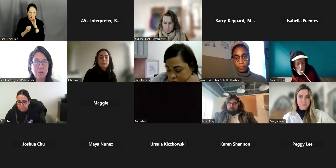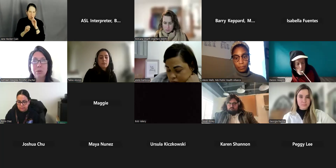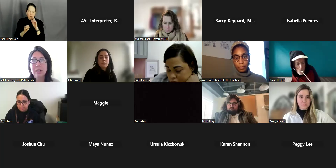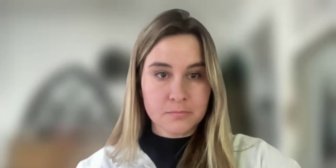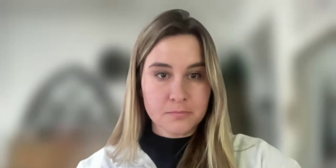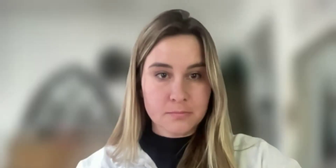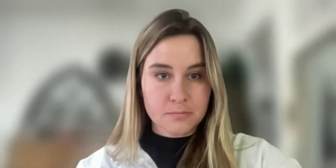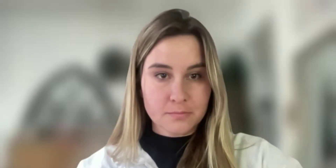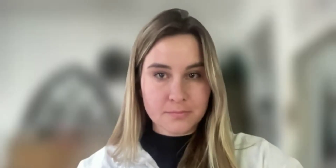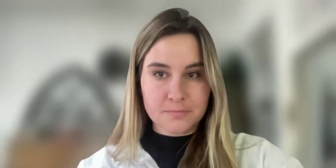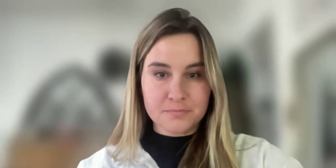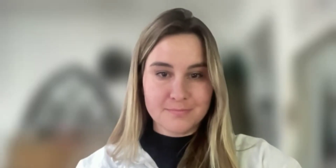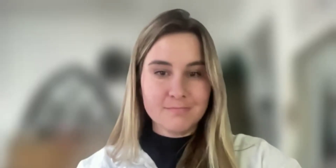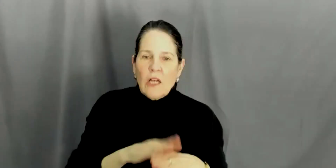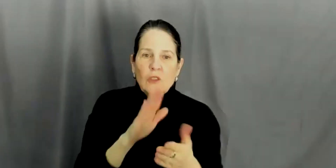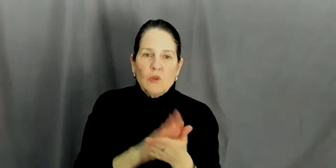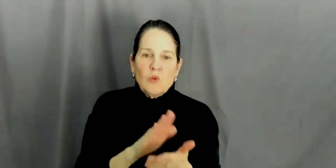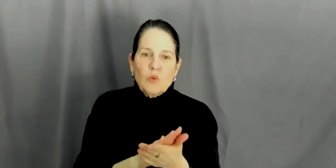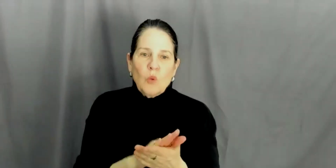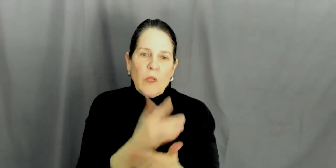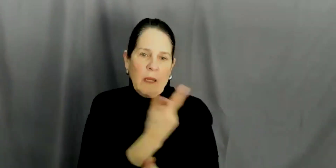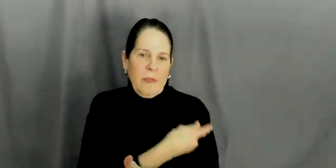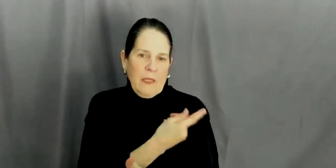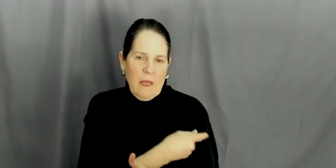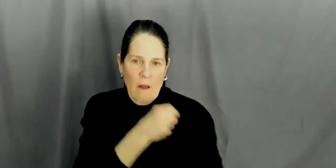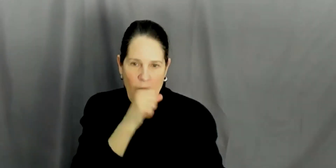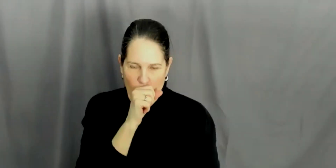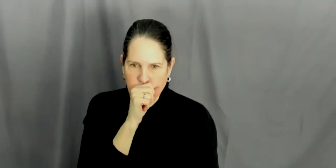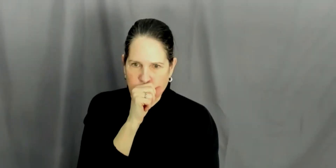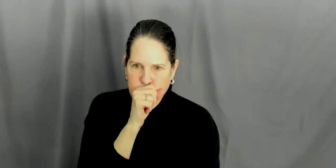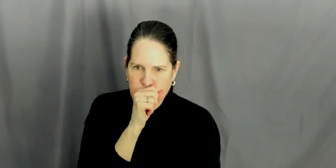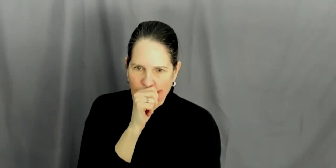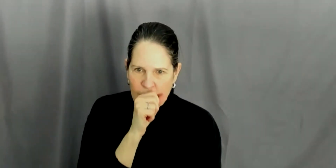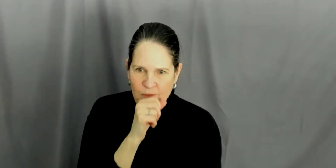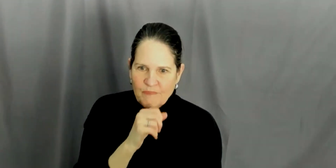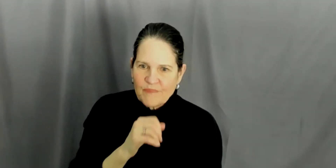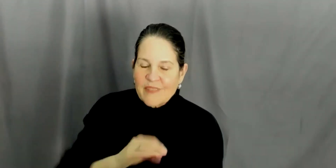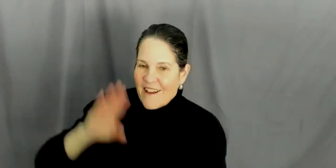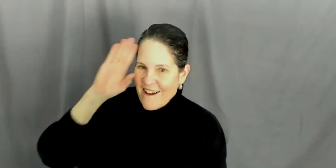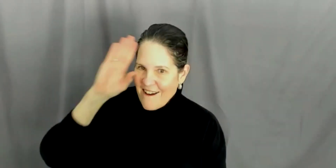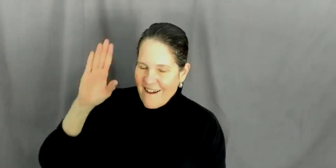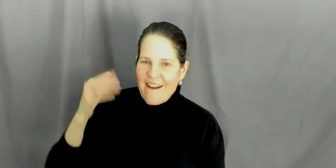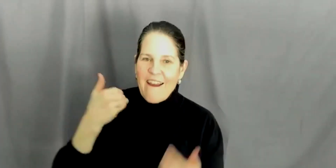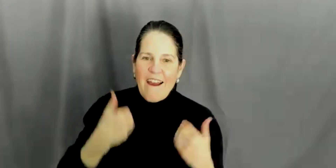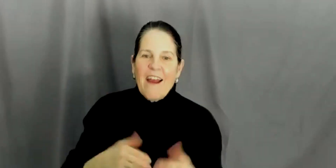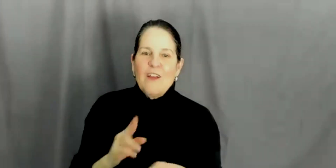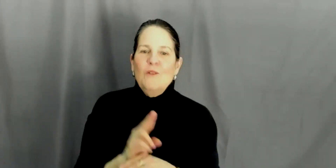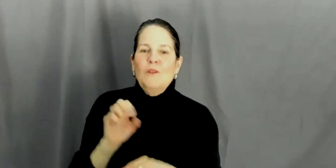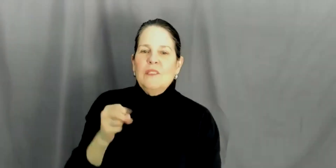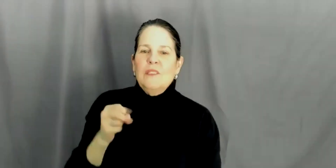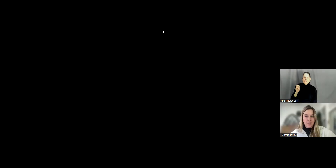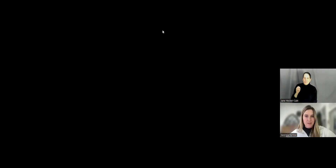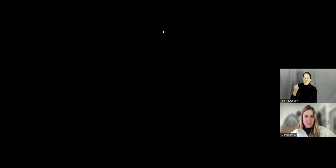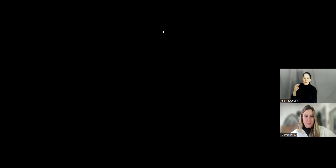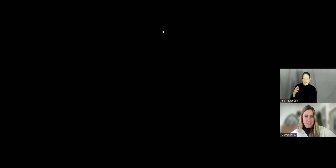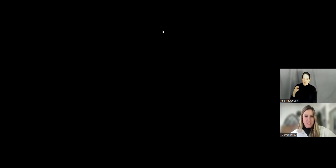and school immunizations. Hi everyone, I'm Georgia Barlow. I use she, her pronouns, and I am on the government affairs